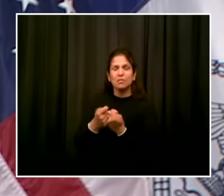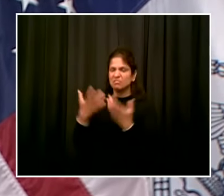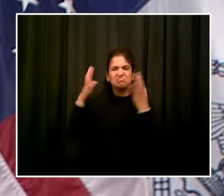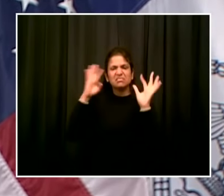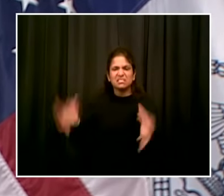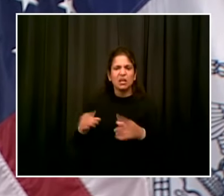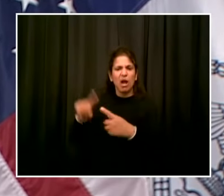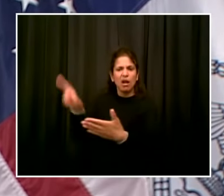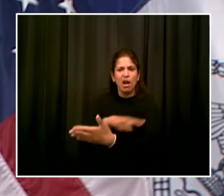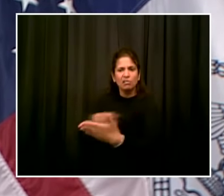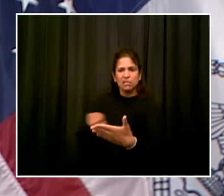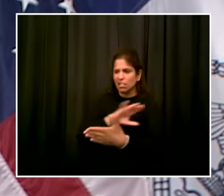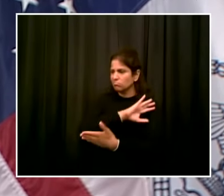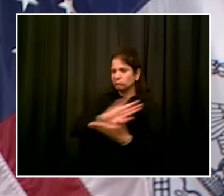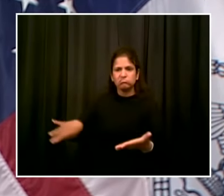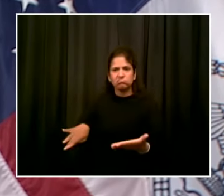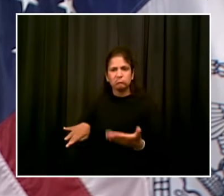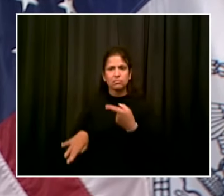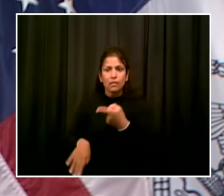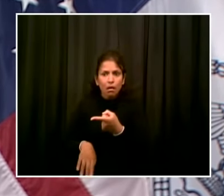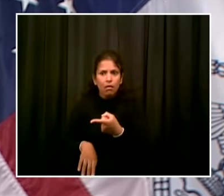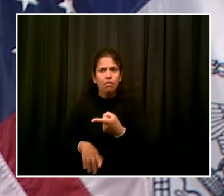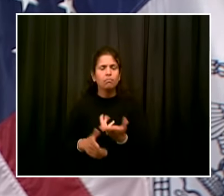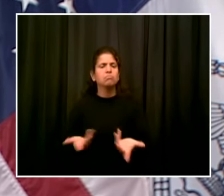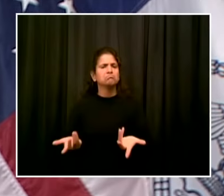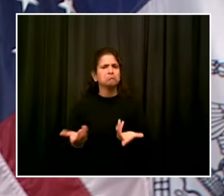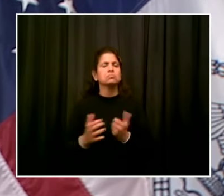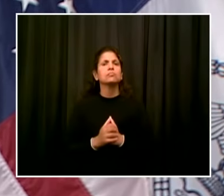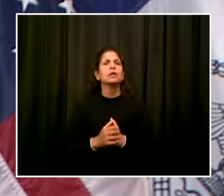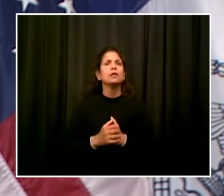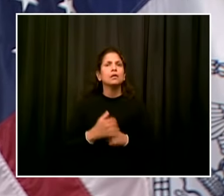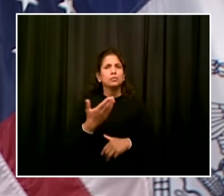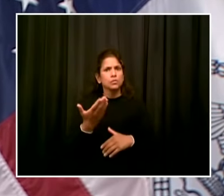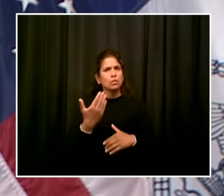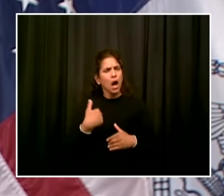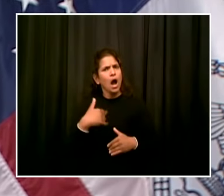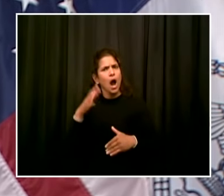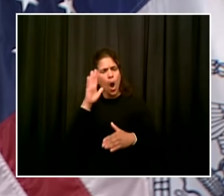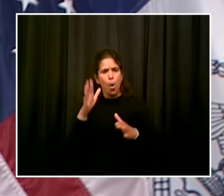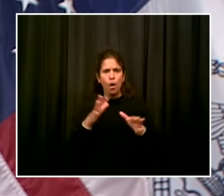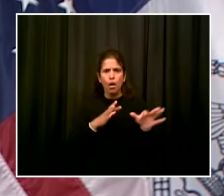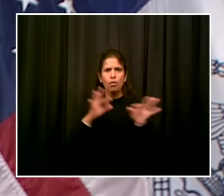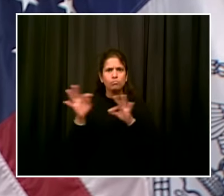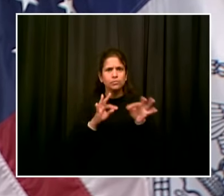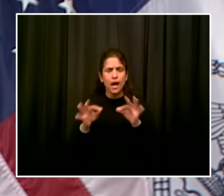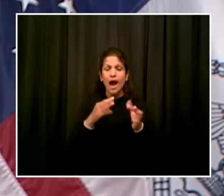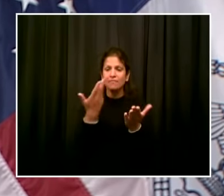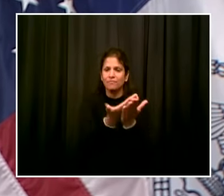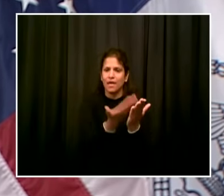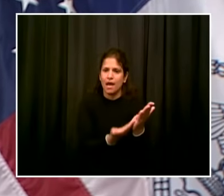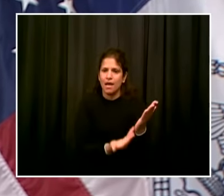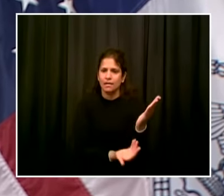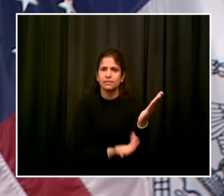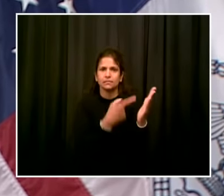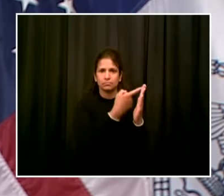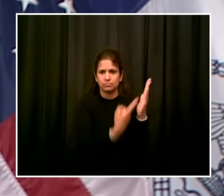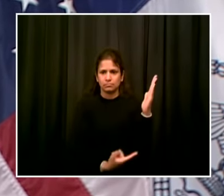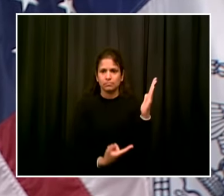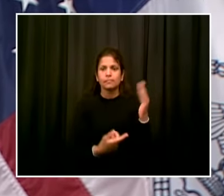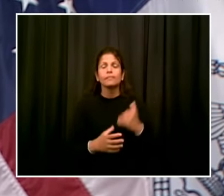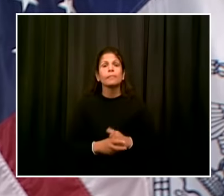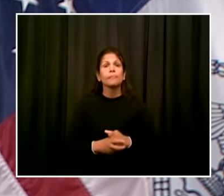get you the facts, there's still all the other ongoing enforcement that happens separate from that specialized